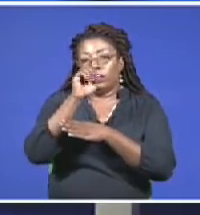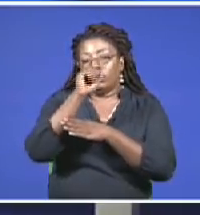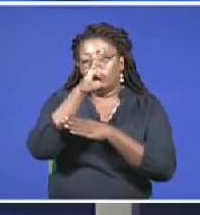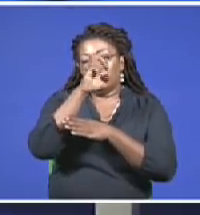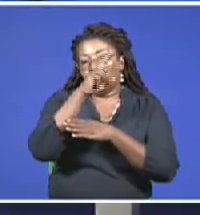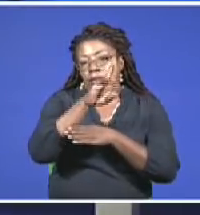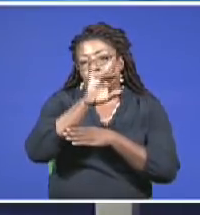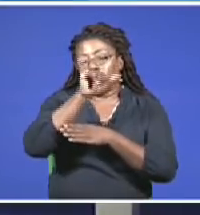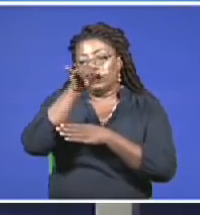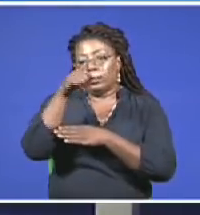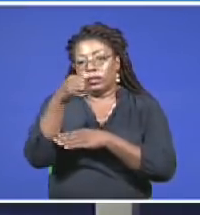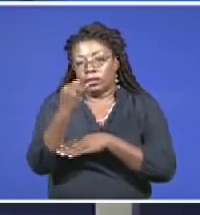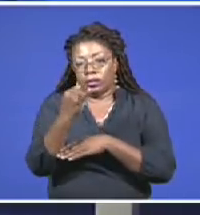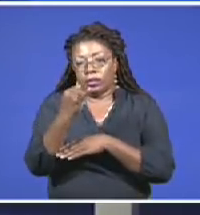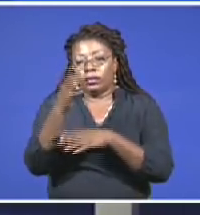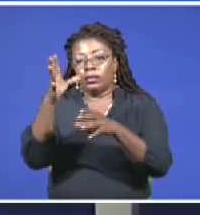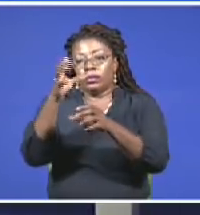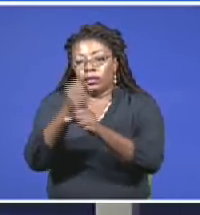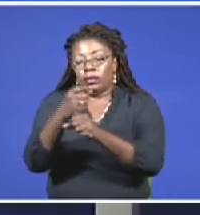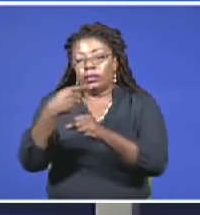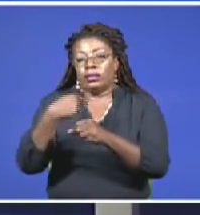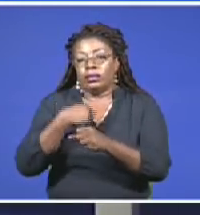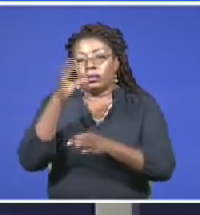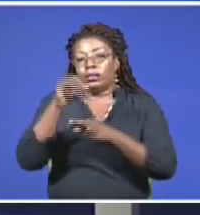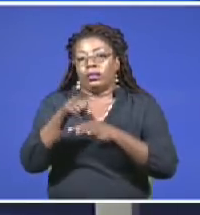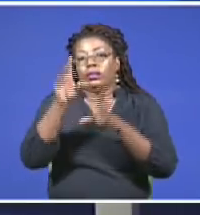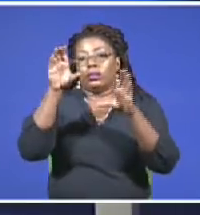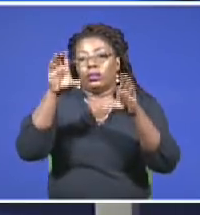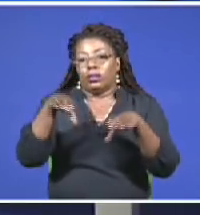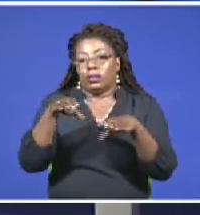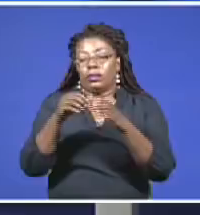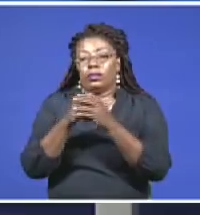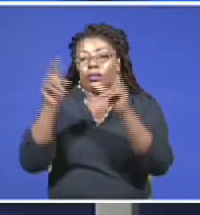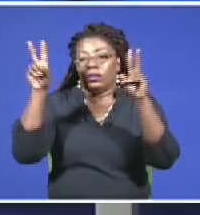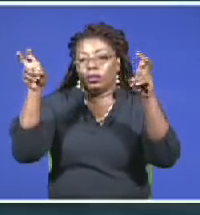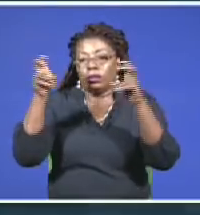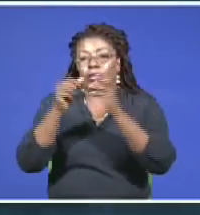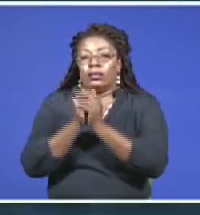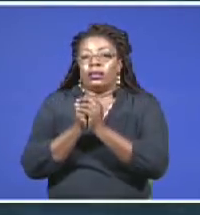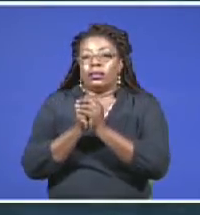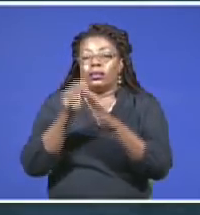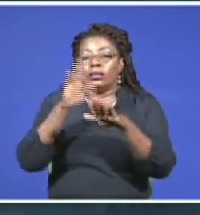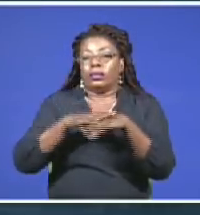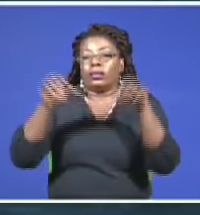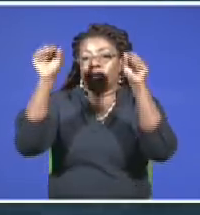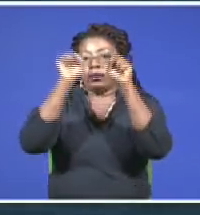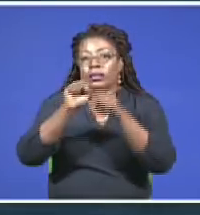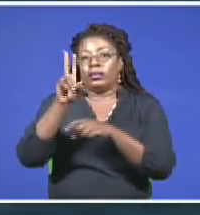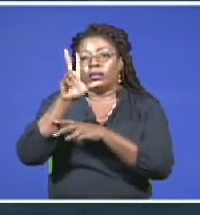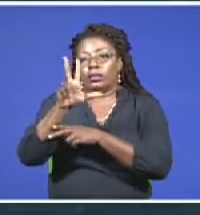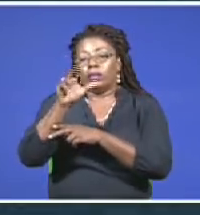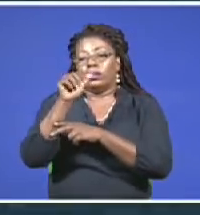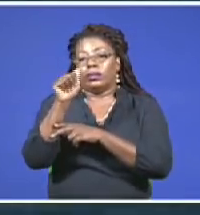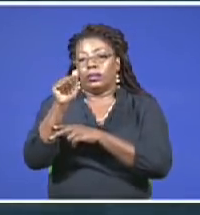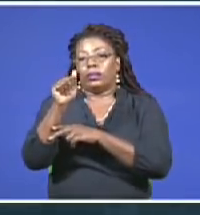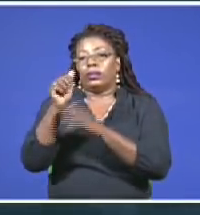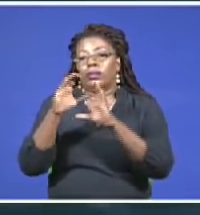Can Regatta. Our Julian Gibson had a front row seat. Benson on Saturday, 3 A-class boats